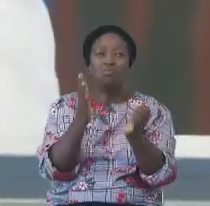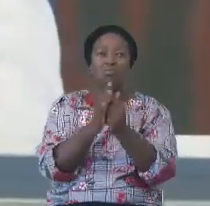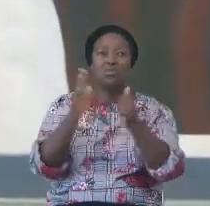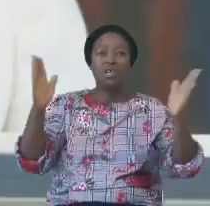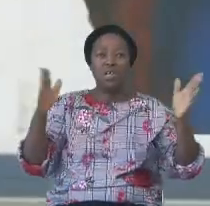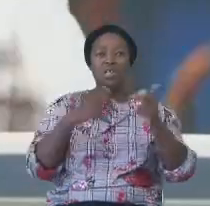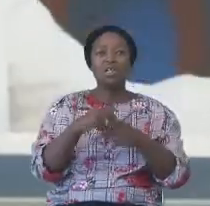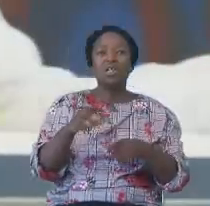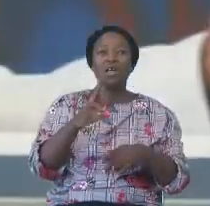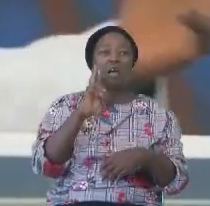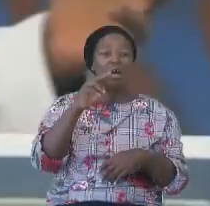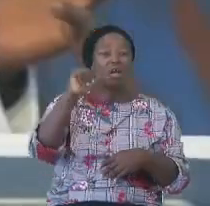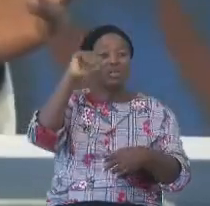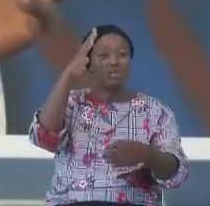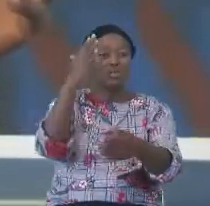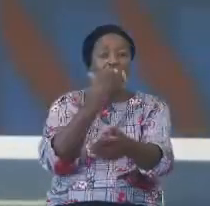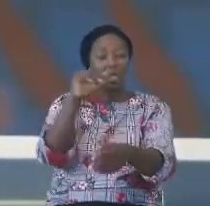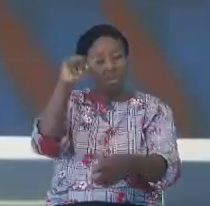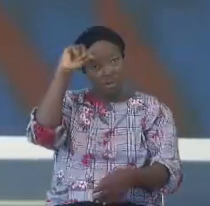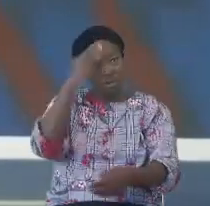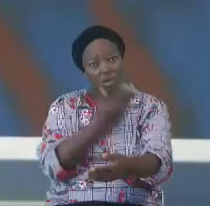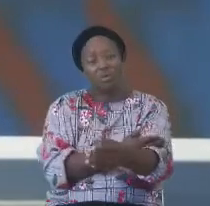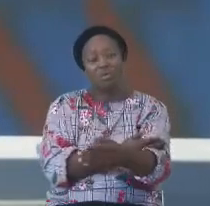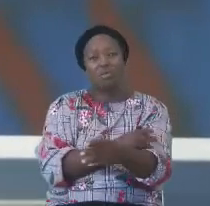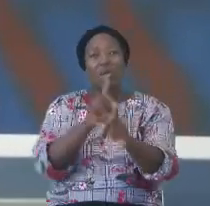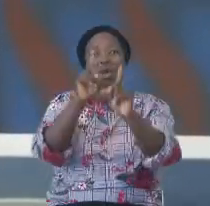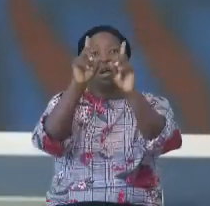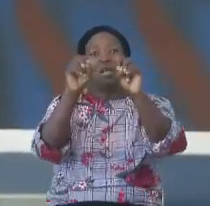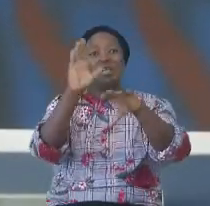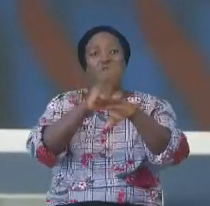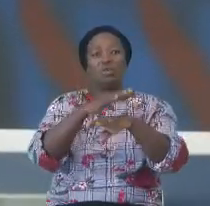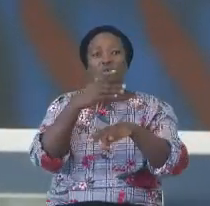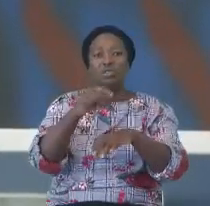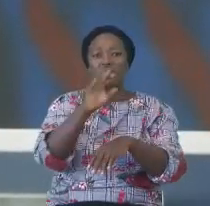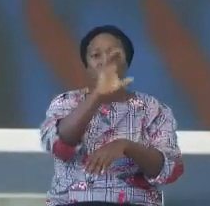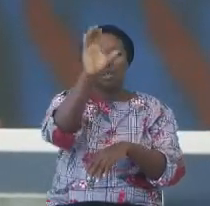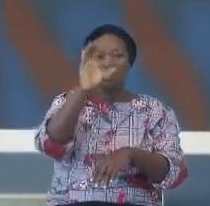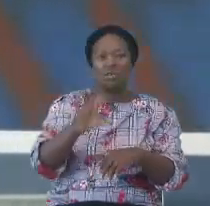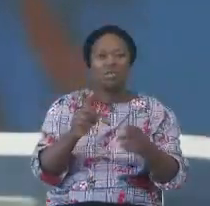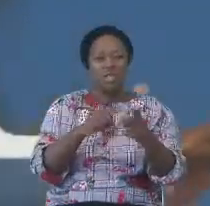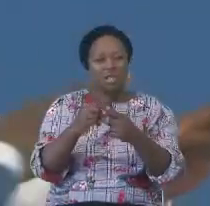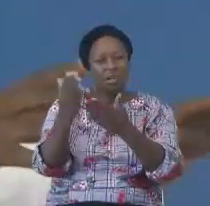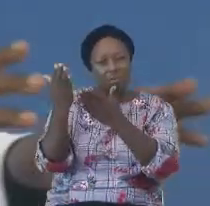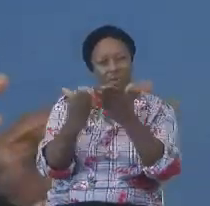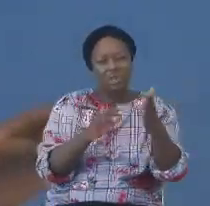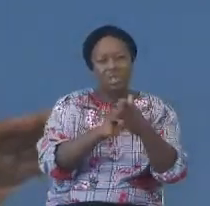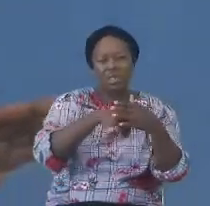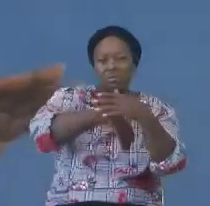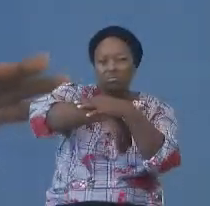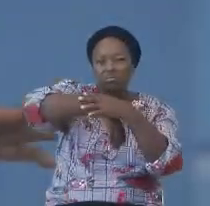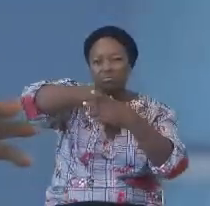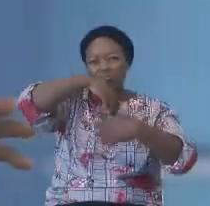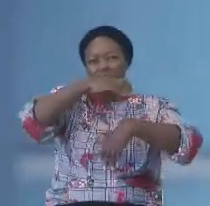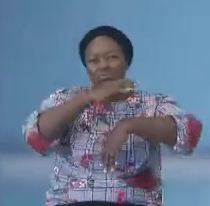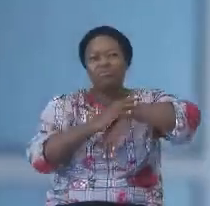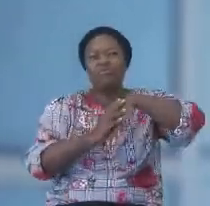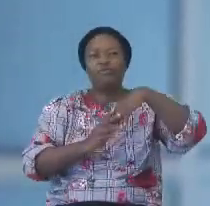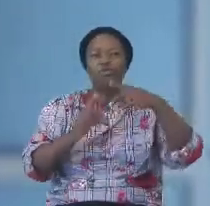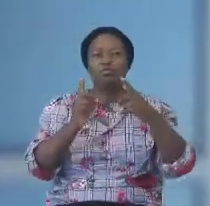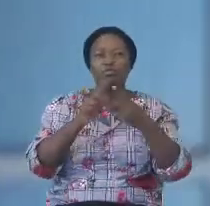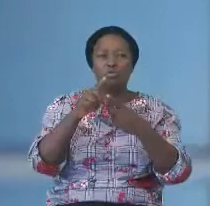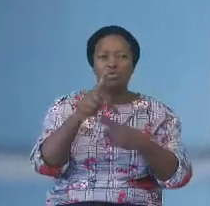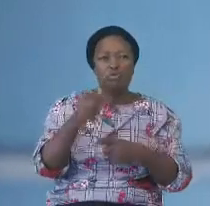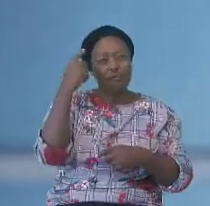heart. Her son was hanging on the cross. And then he brought solace, and